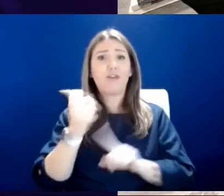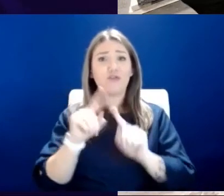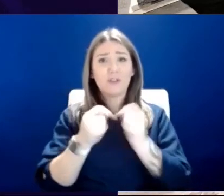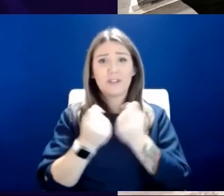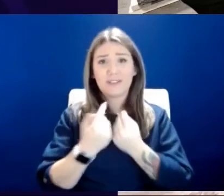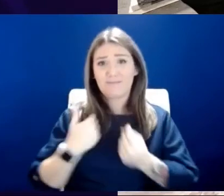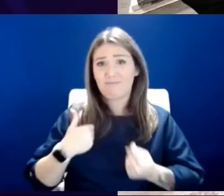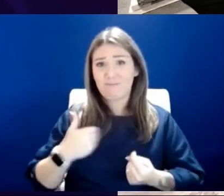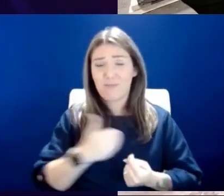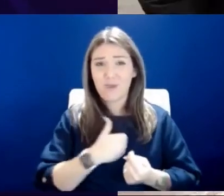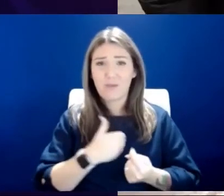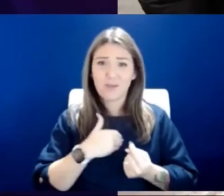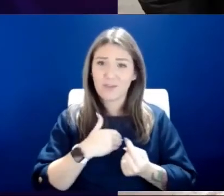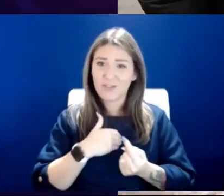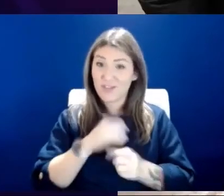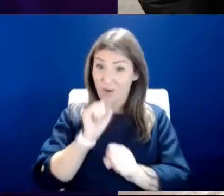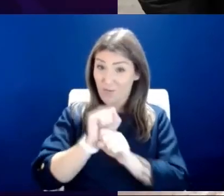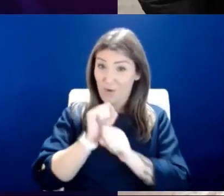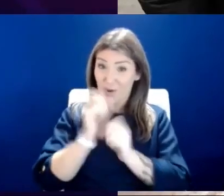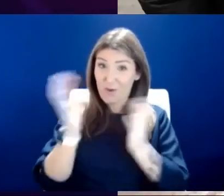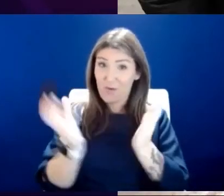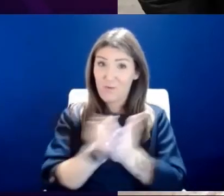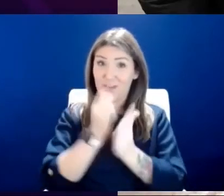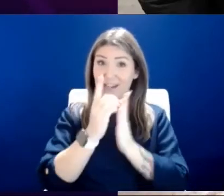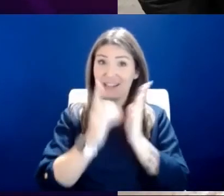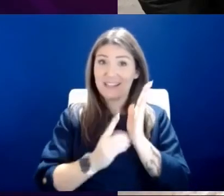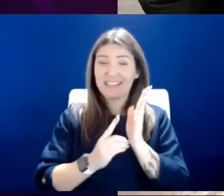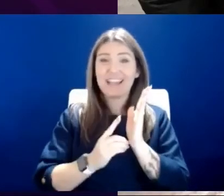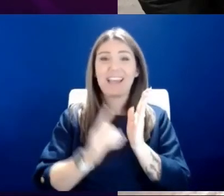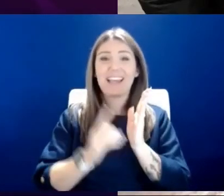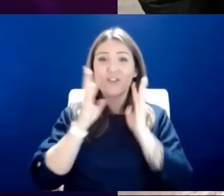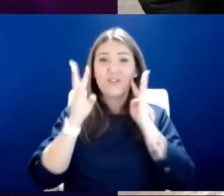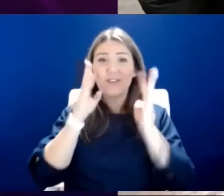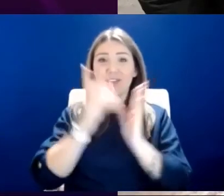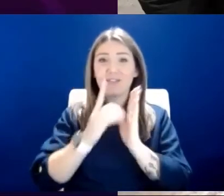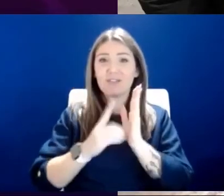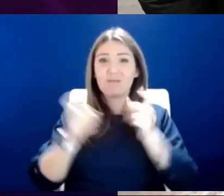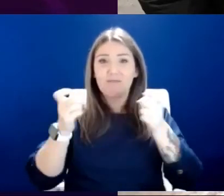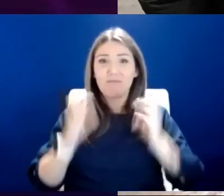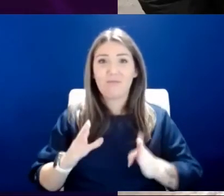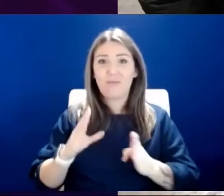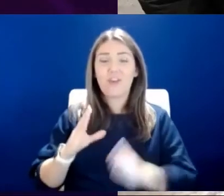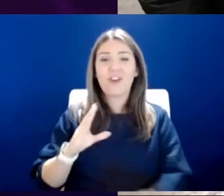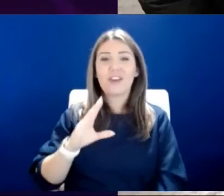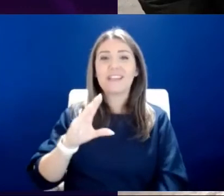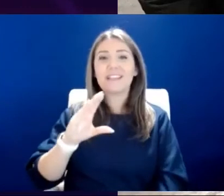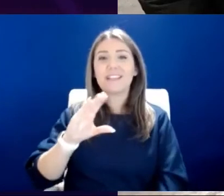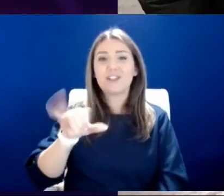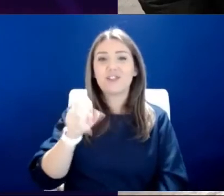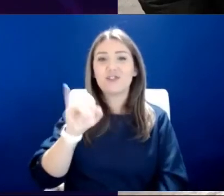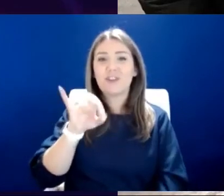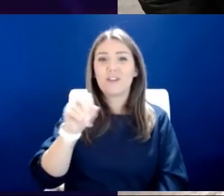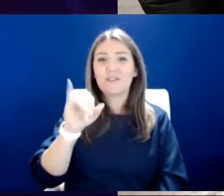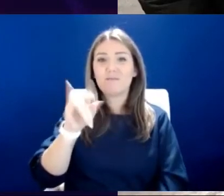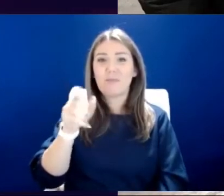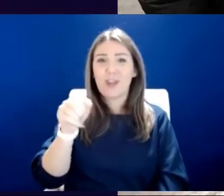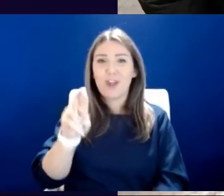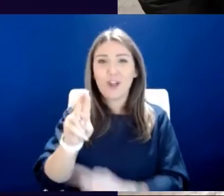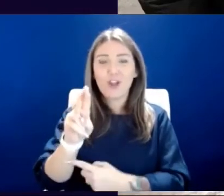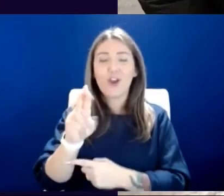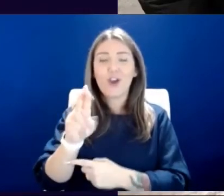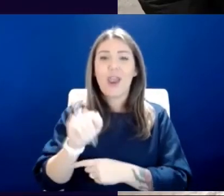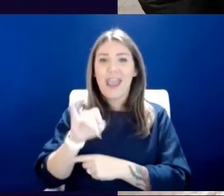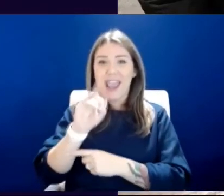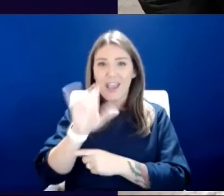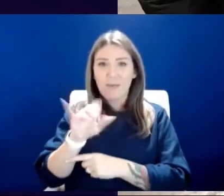winning design that we're showing you right now include creative design manager Jeff Spiller, marketing director Amy Metcalf, and website